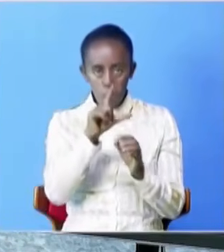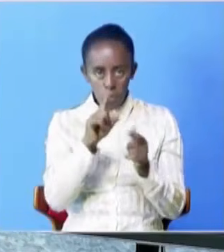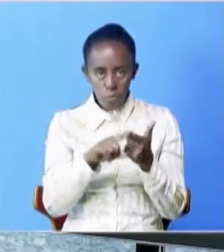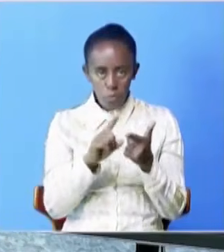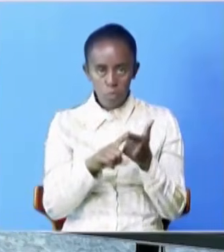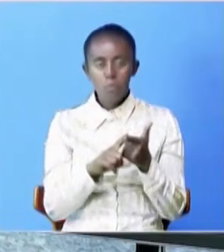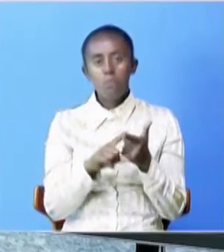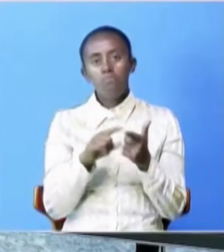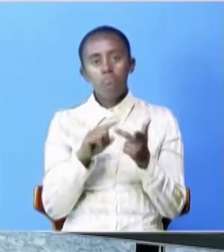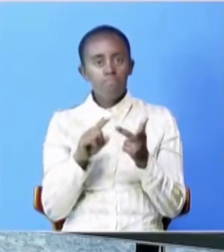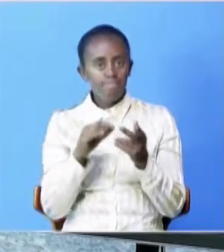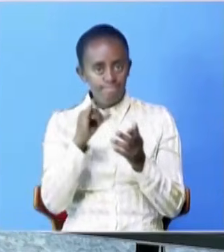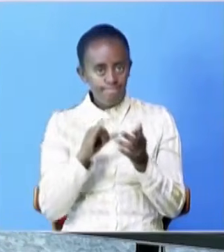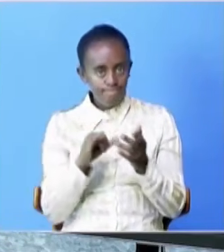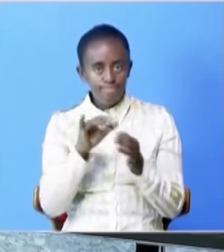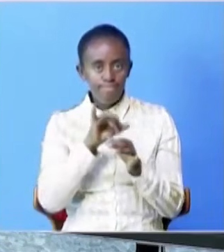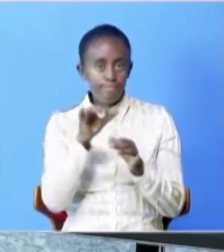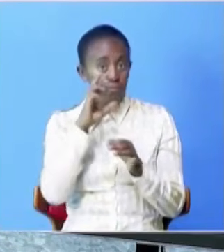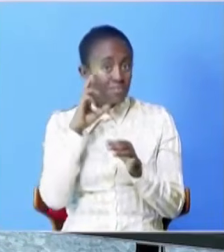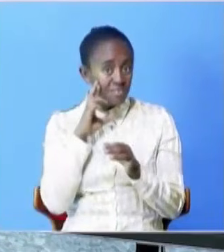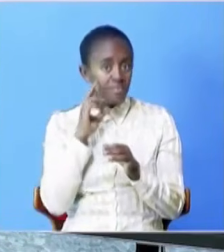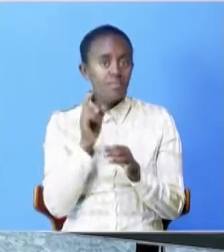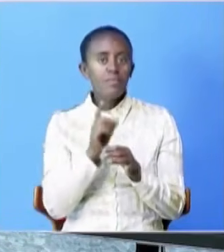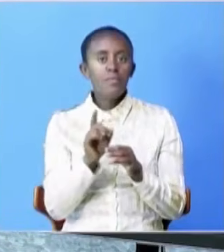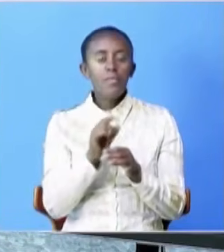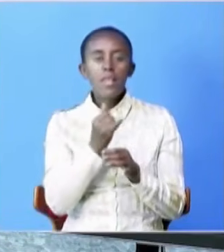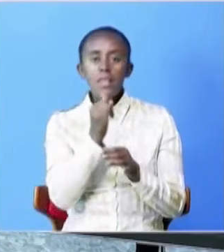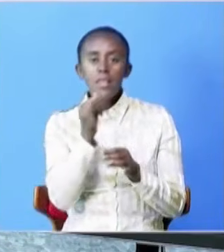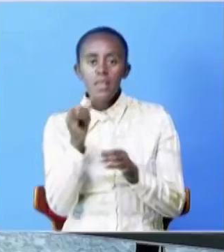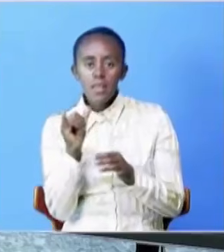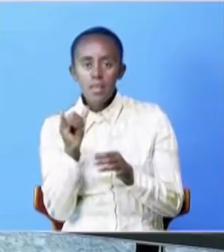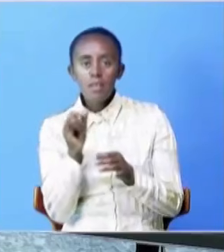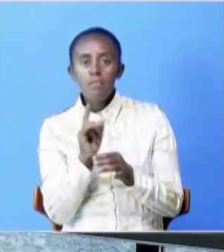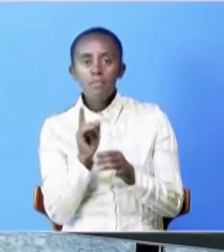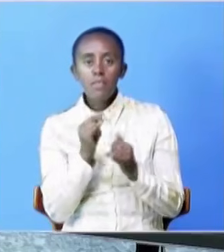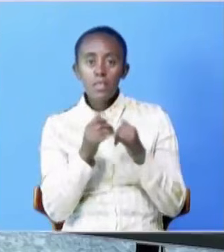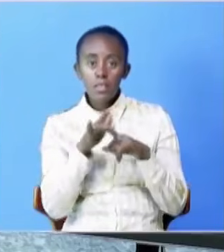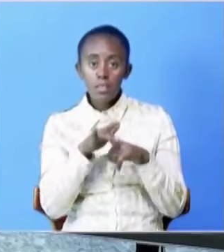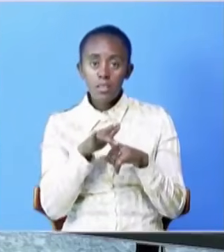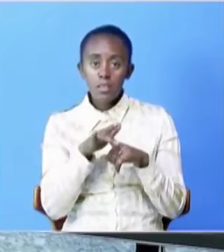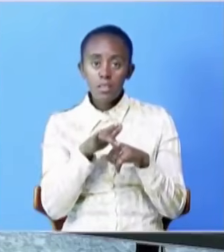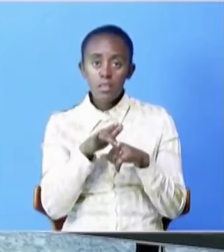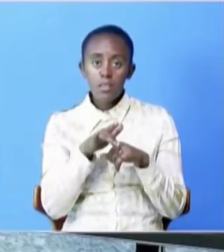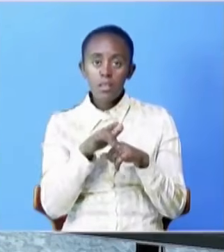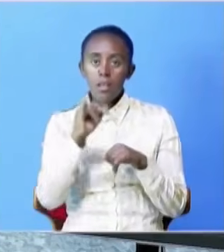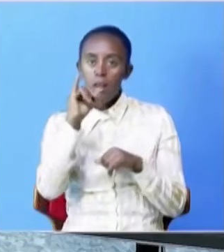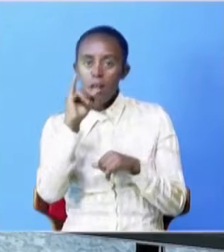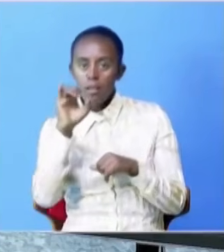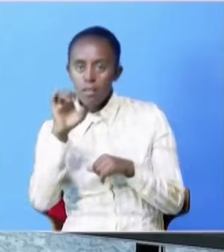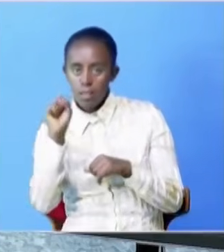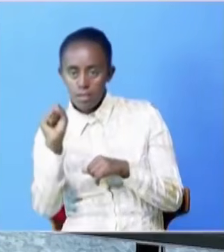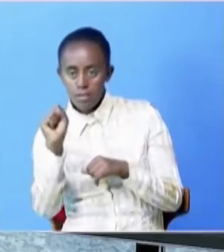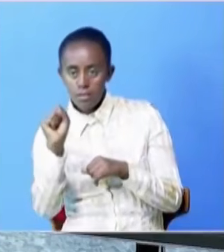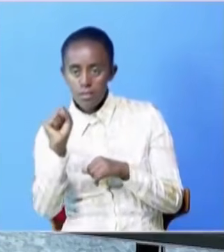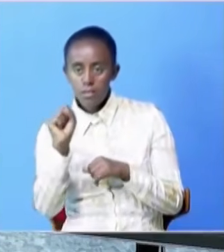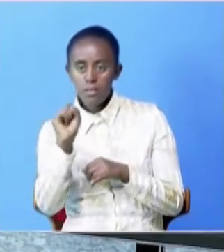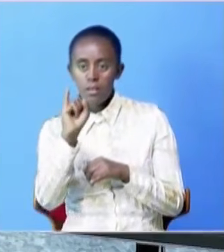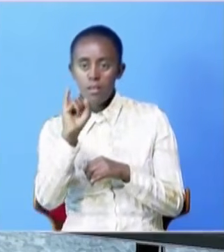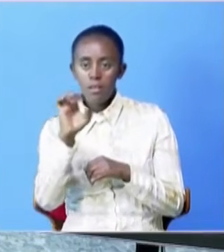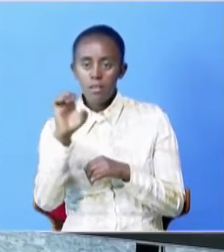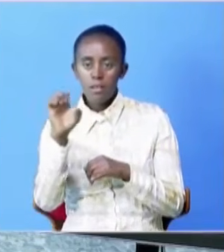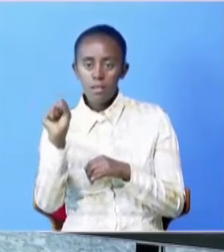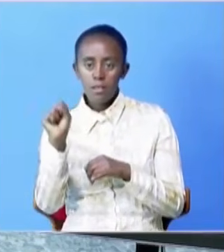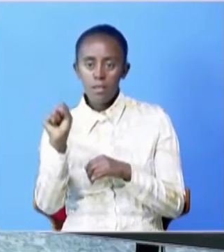If that is the case, then they end with IES. They end